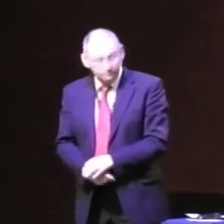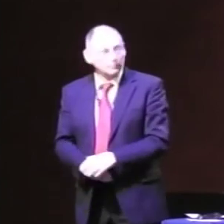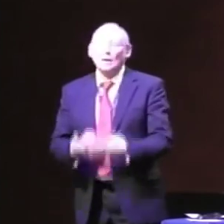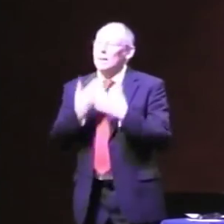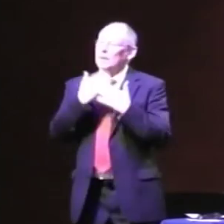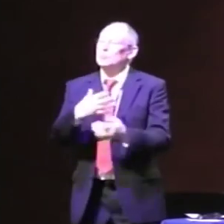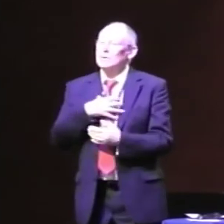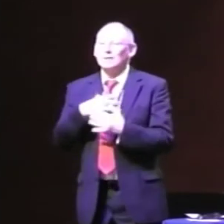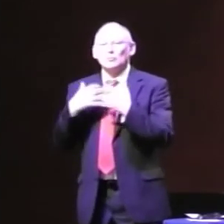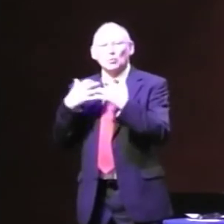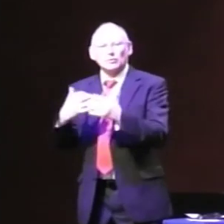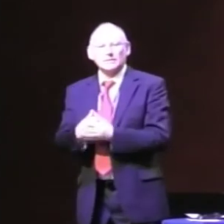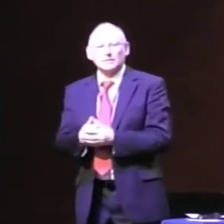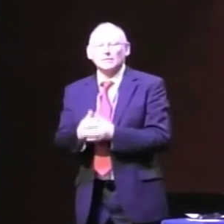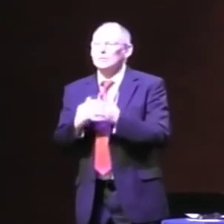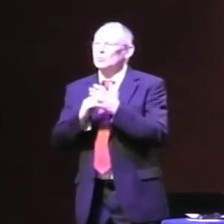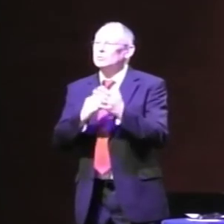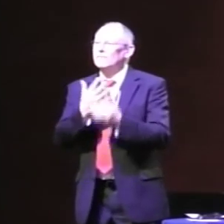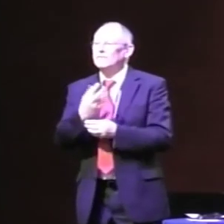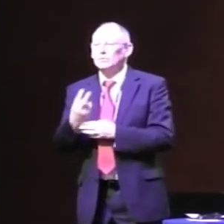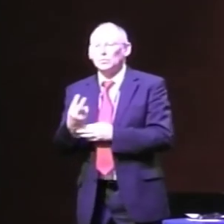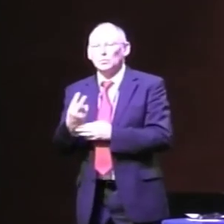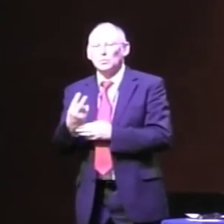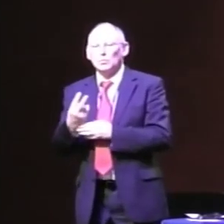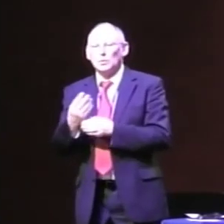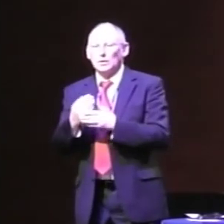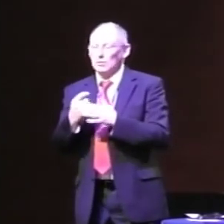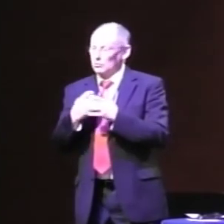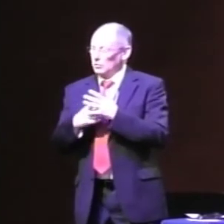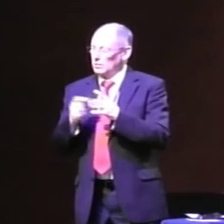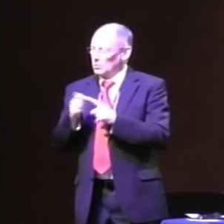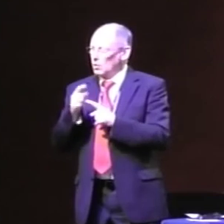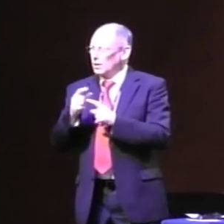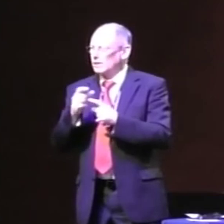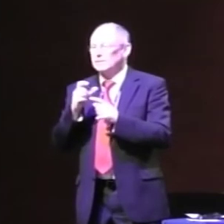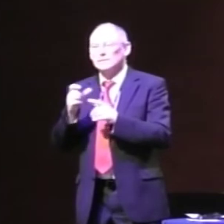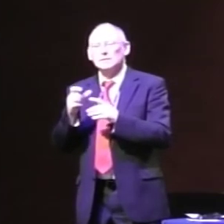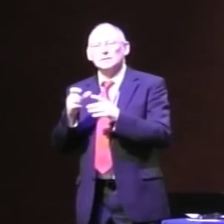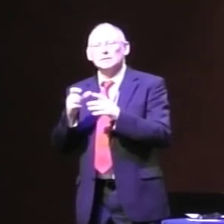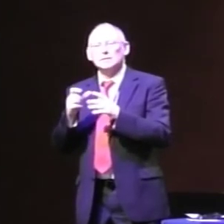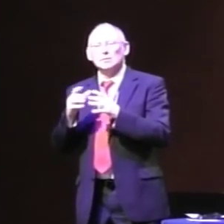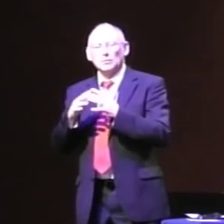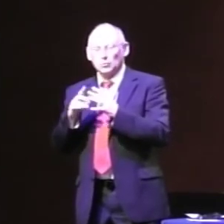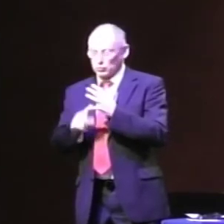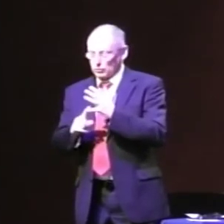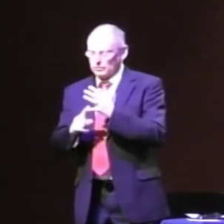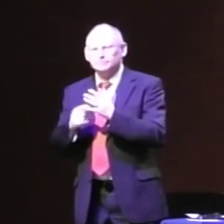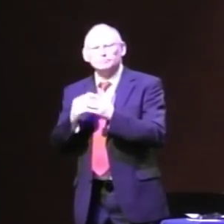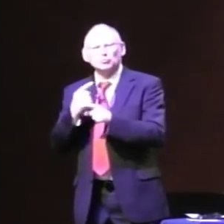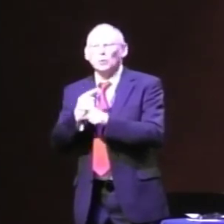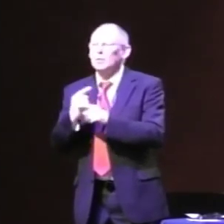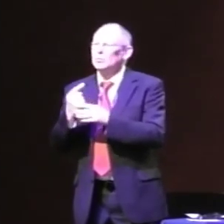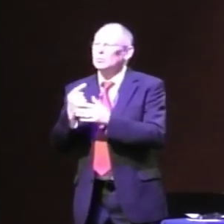Thank you, President. Congress, Motion 52, Ronnie Pollock of the Communications Workers Union. This is about poor quality